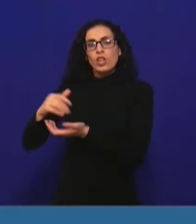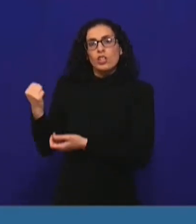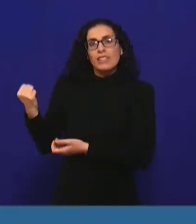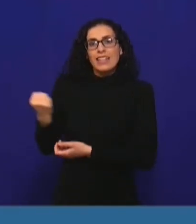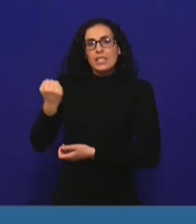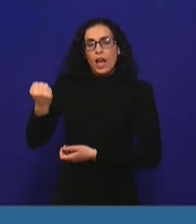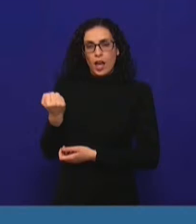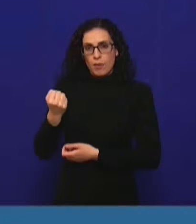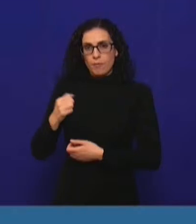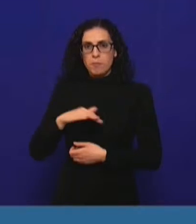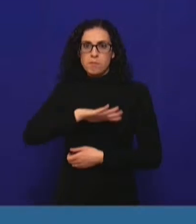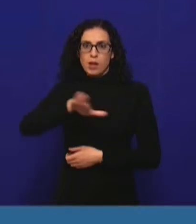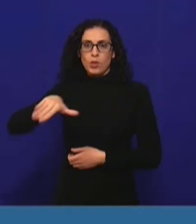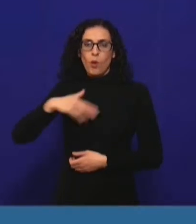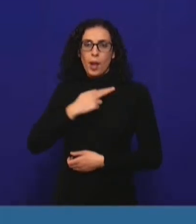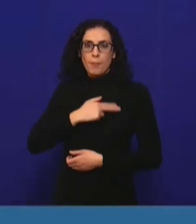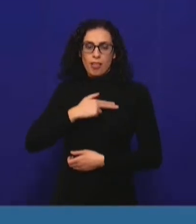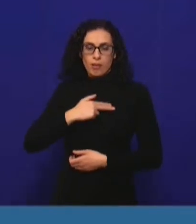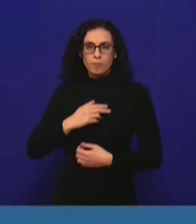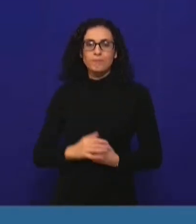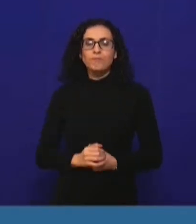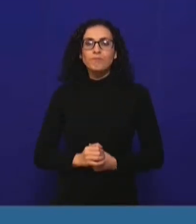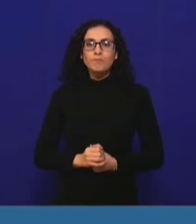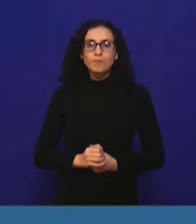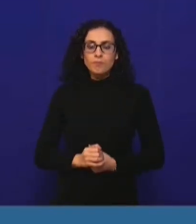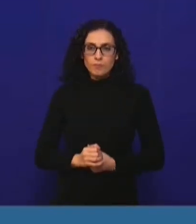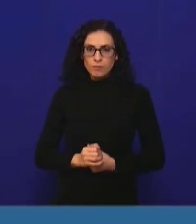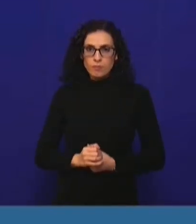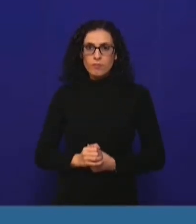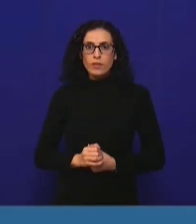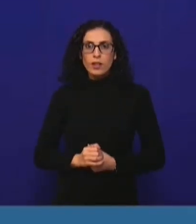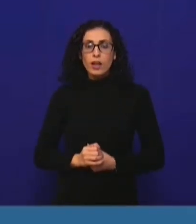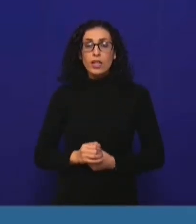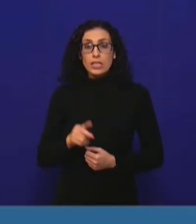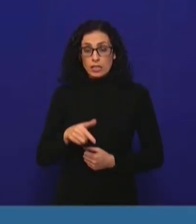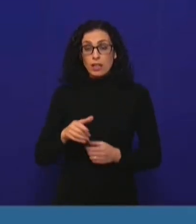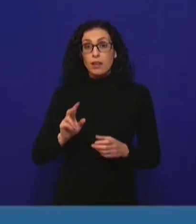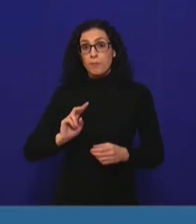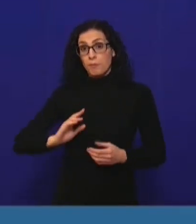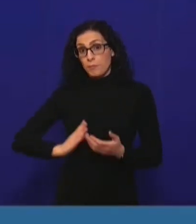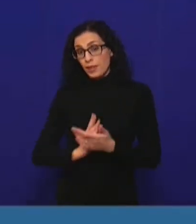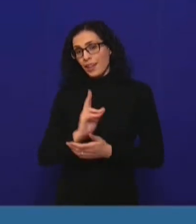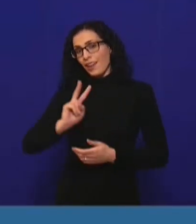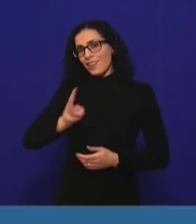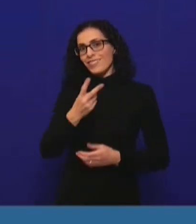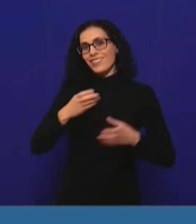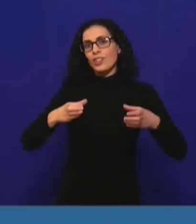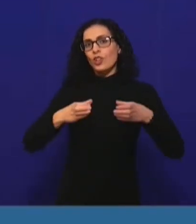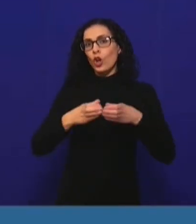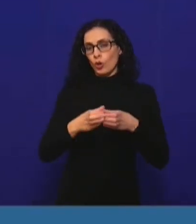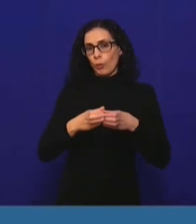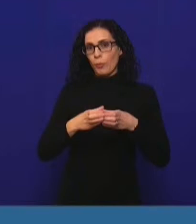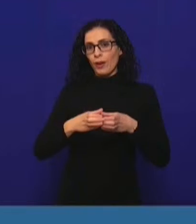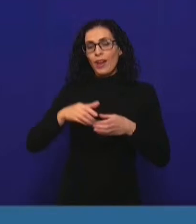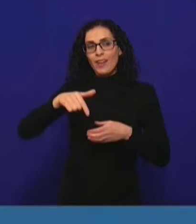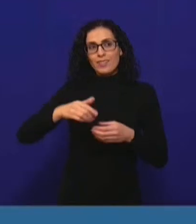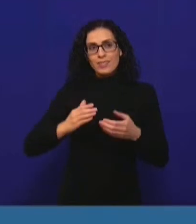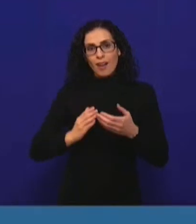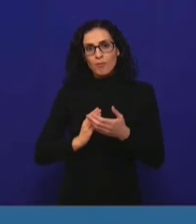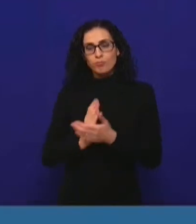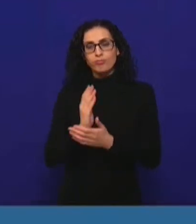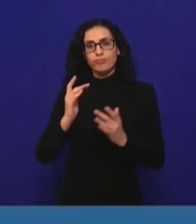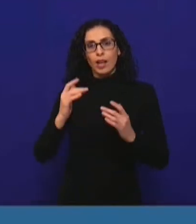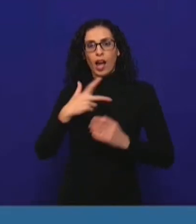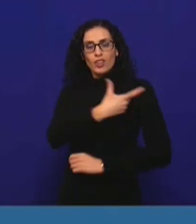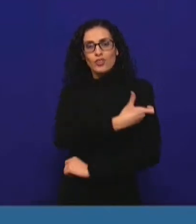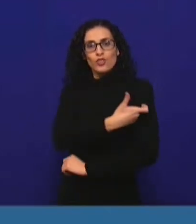għandna. U għaddejna sew ukoll fil-tieni grupp fejn qegħdin jitlaqmu bħalissa dawk l-anzjani